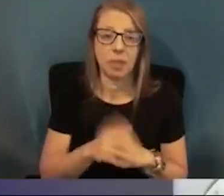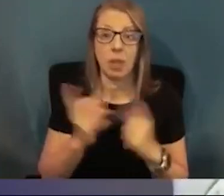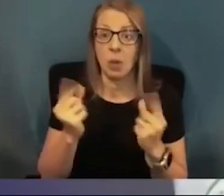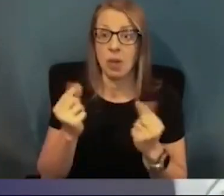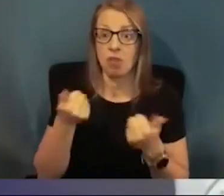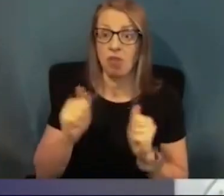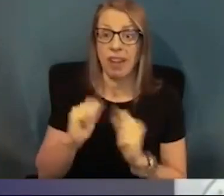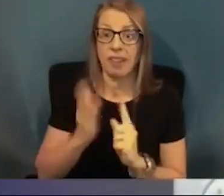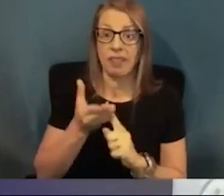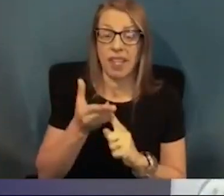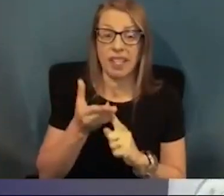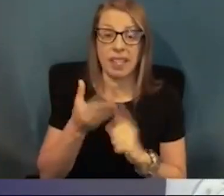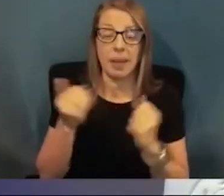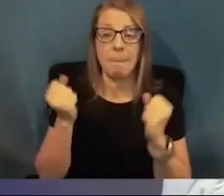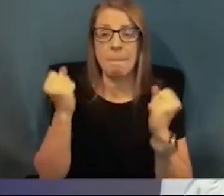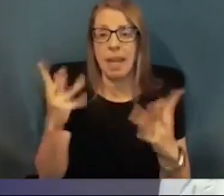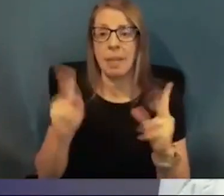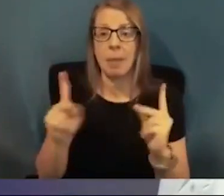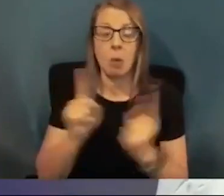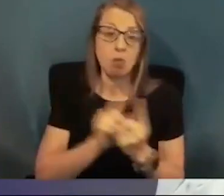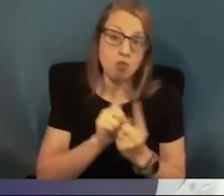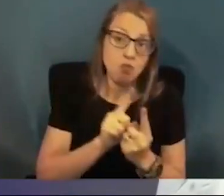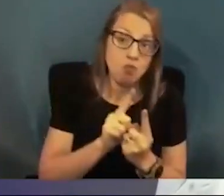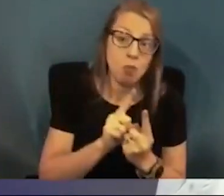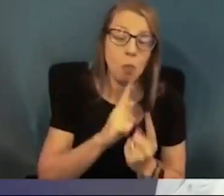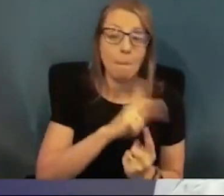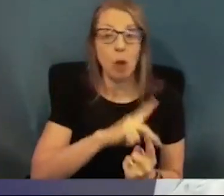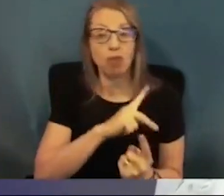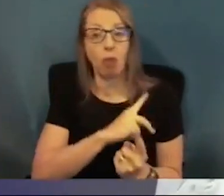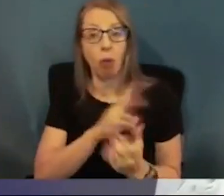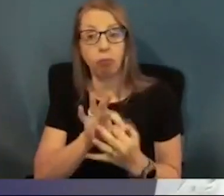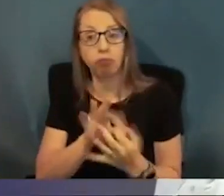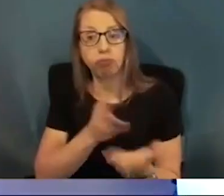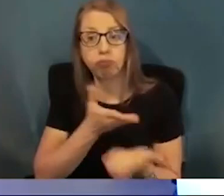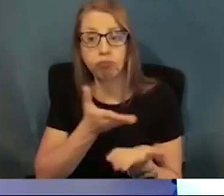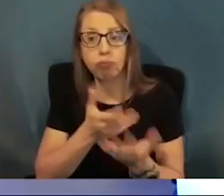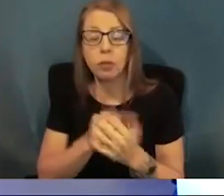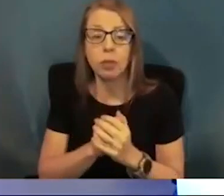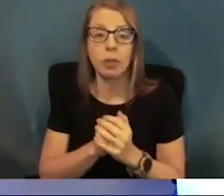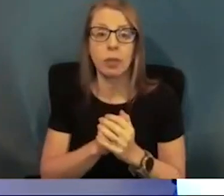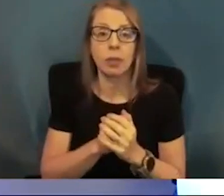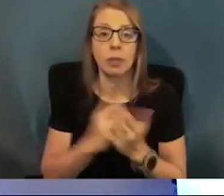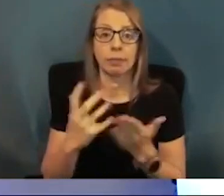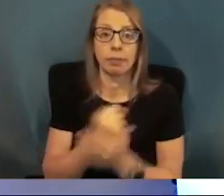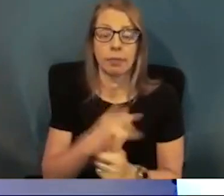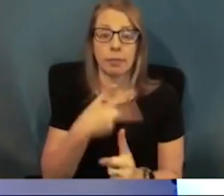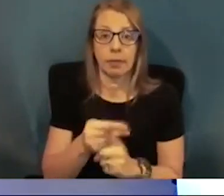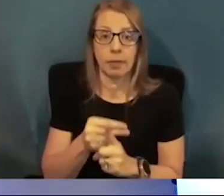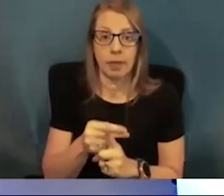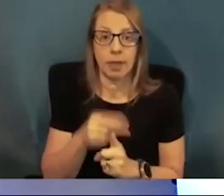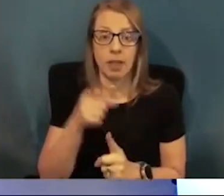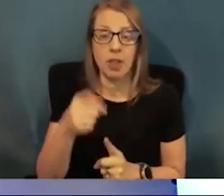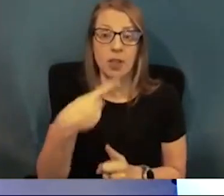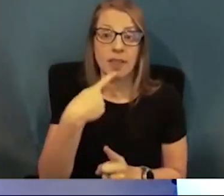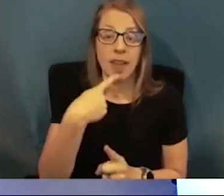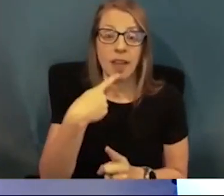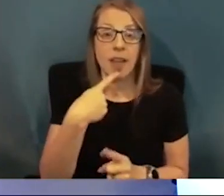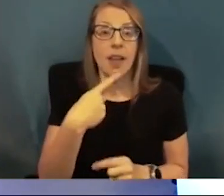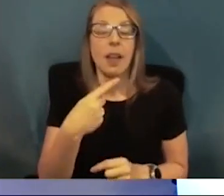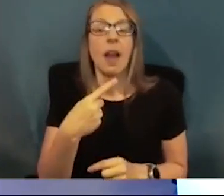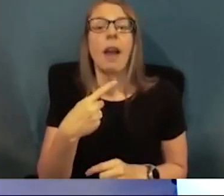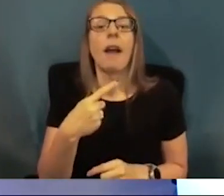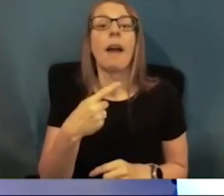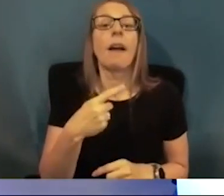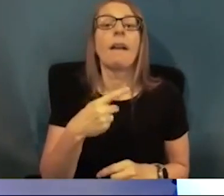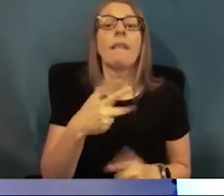people personally, one-on-one, to get the vaccine. So there's a difference between vaccine hesitant and vaccine resistant. Those that are